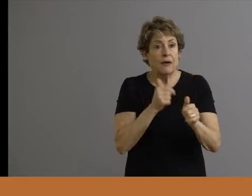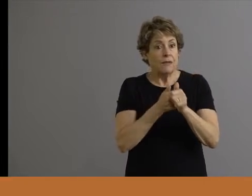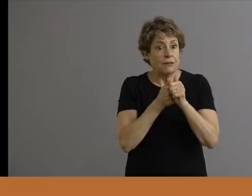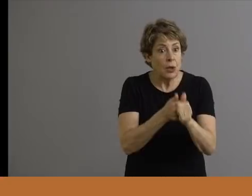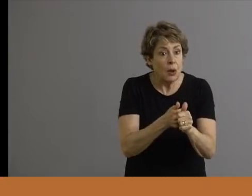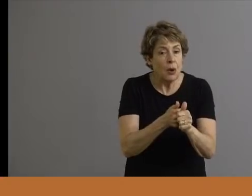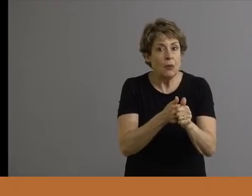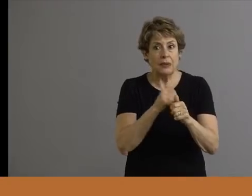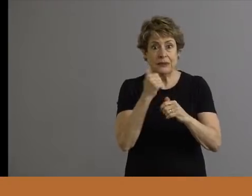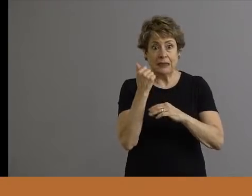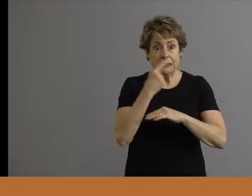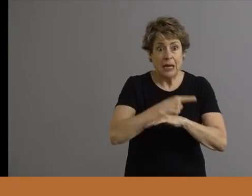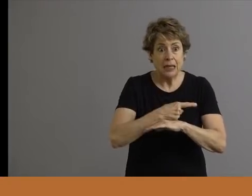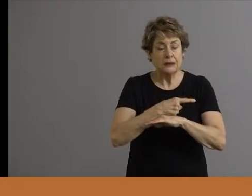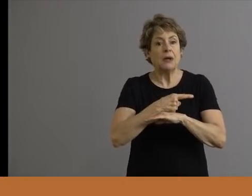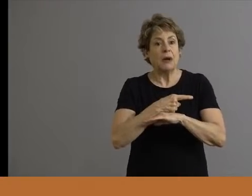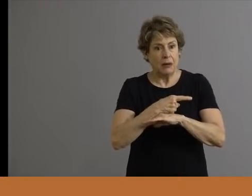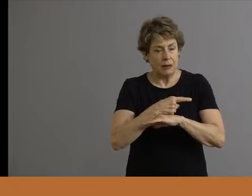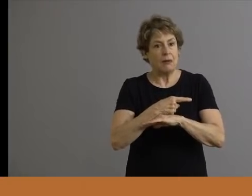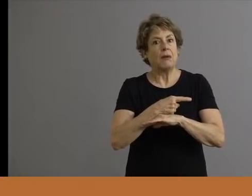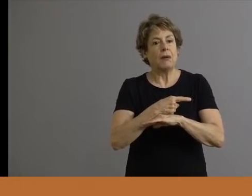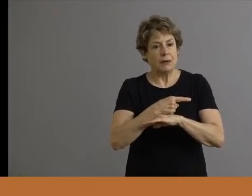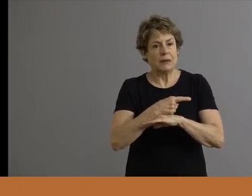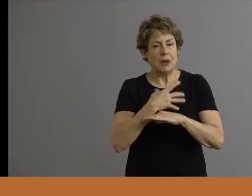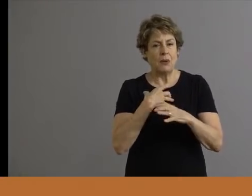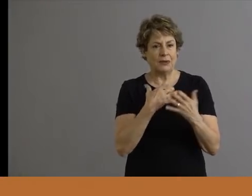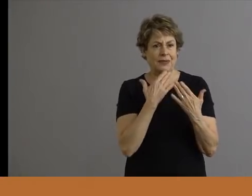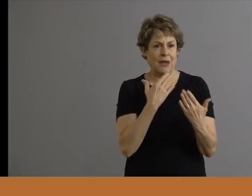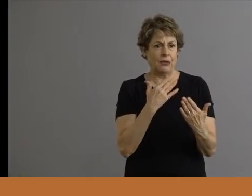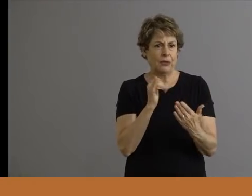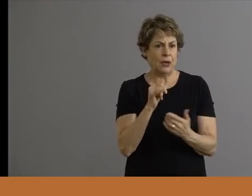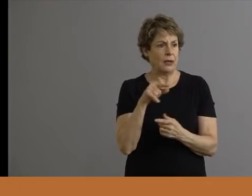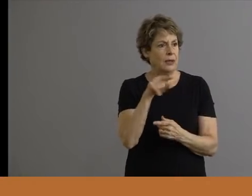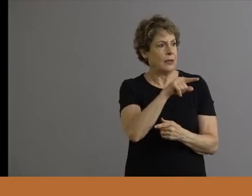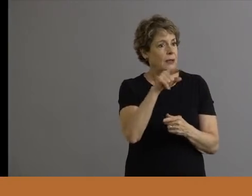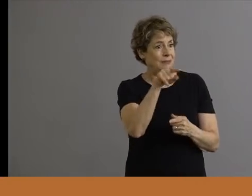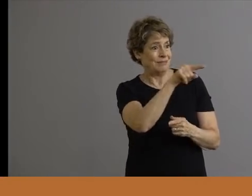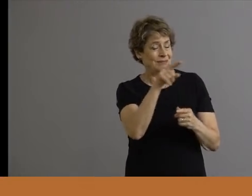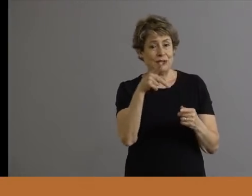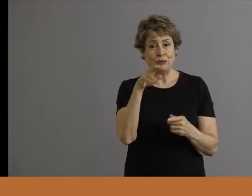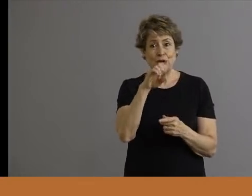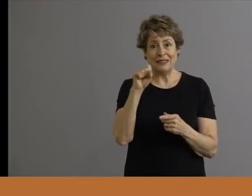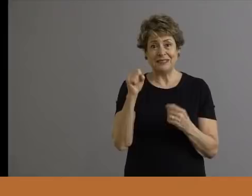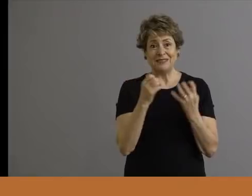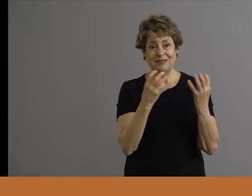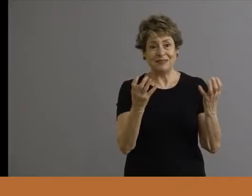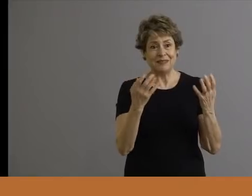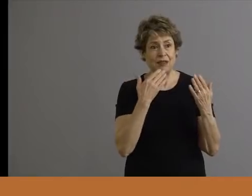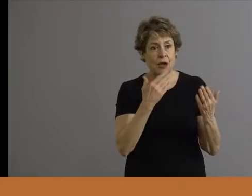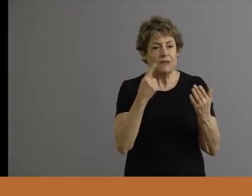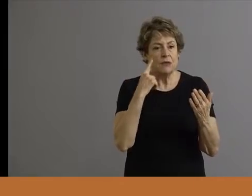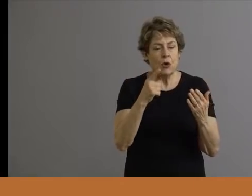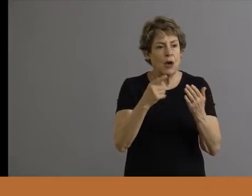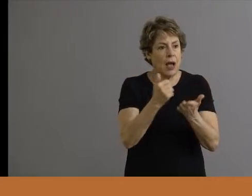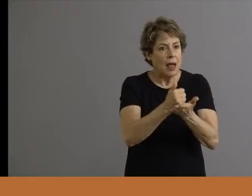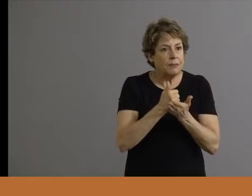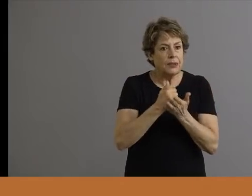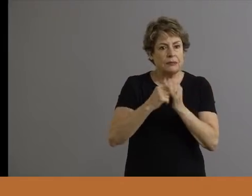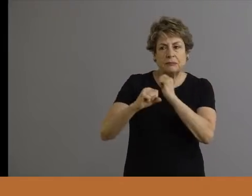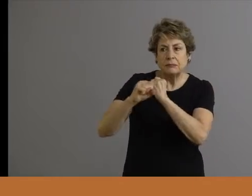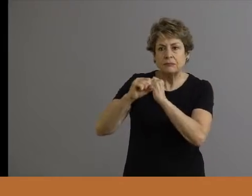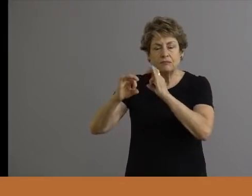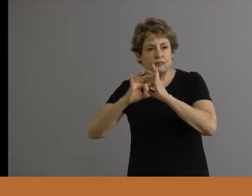and I want to thank the press in advance. You helped us communicate that message. People